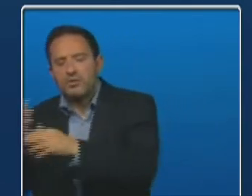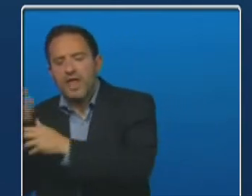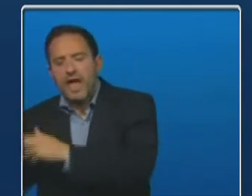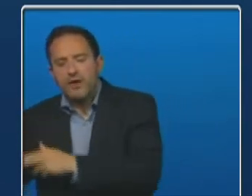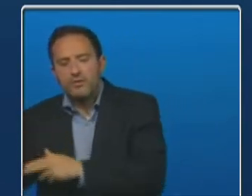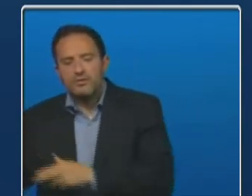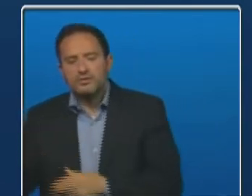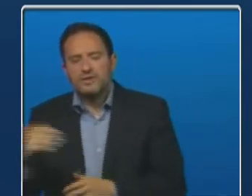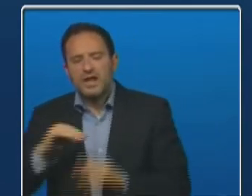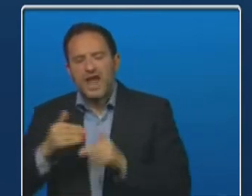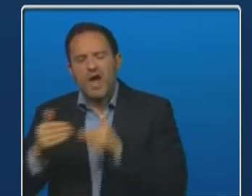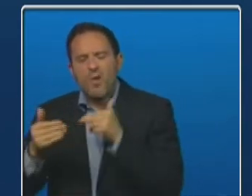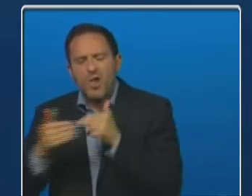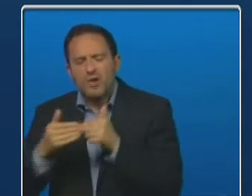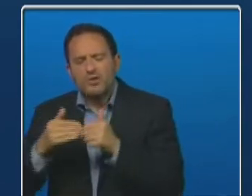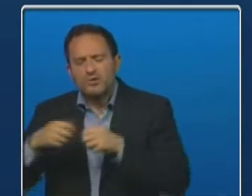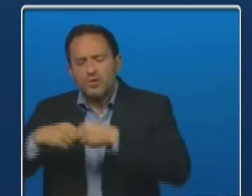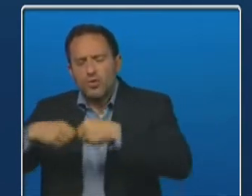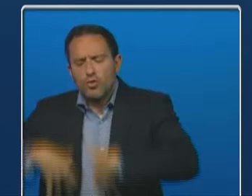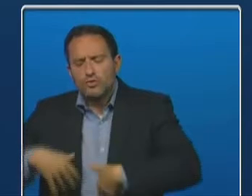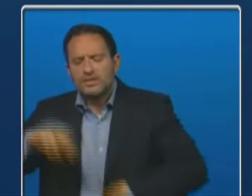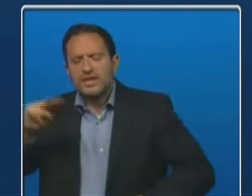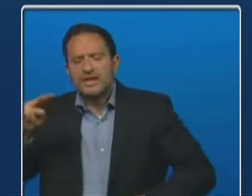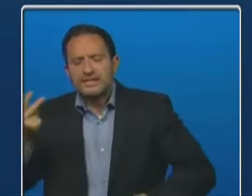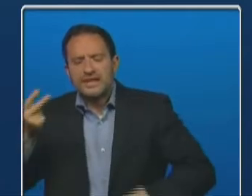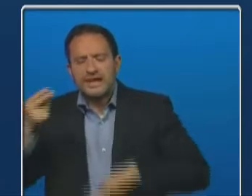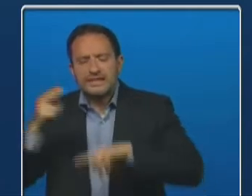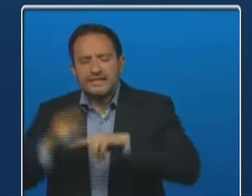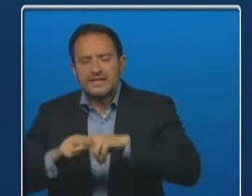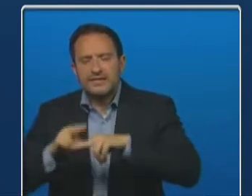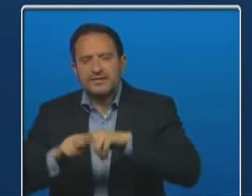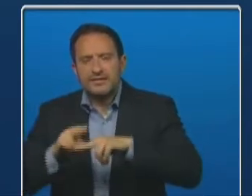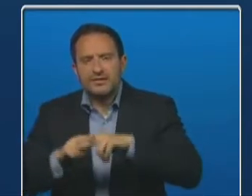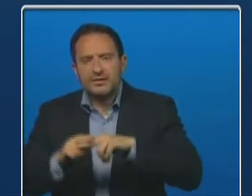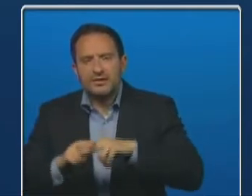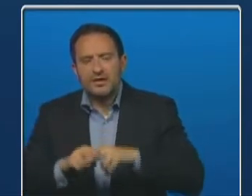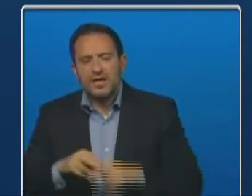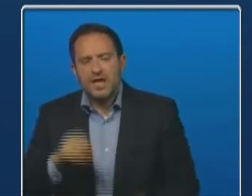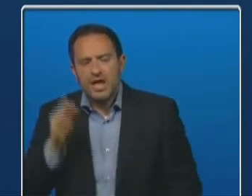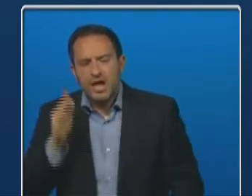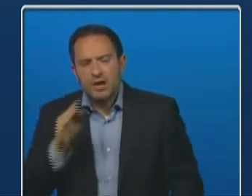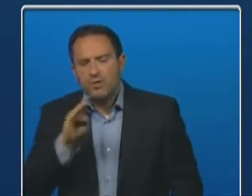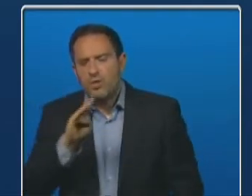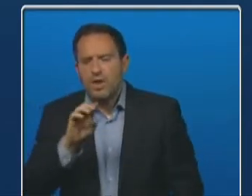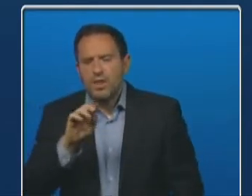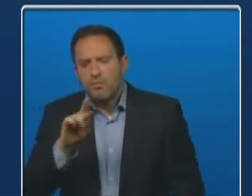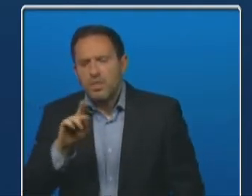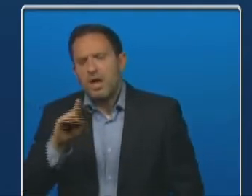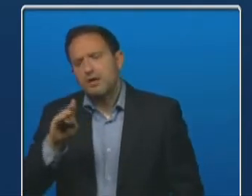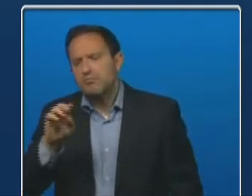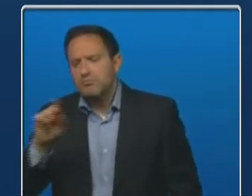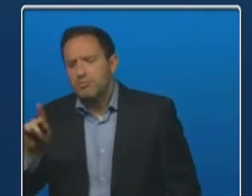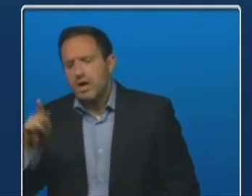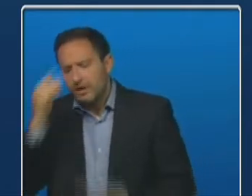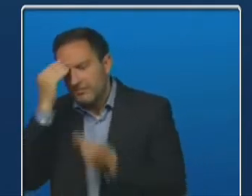seat? And is there a chance that block-by-block information will be released a little bit earlier than September?